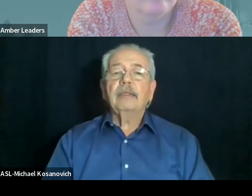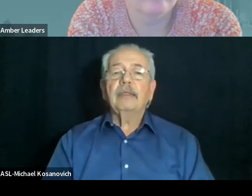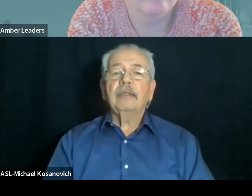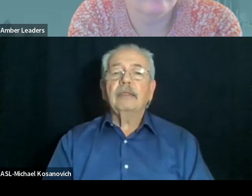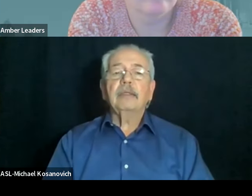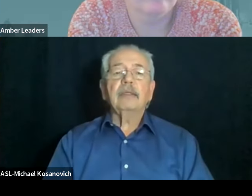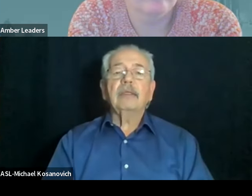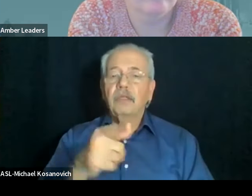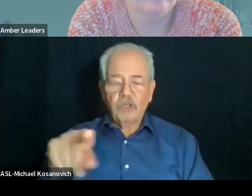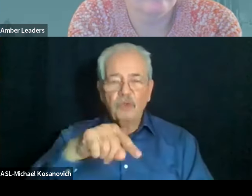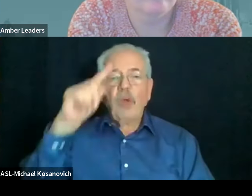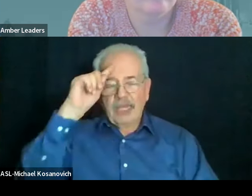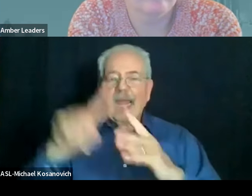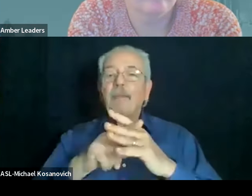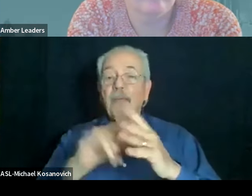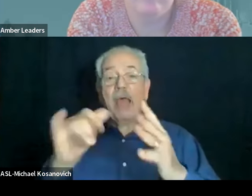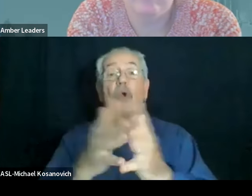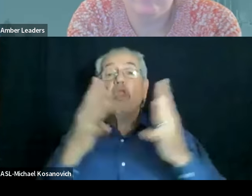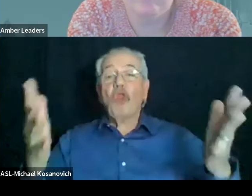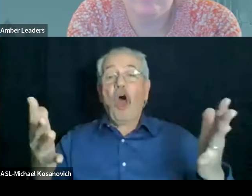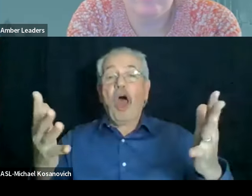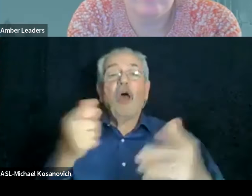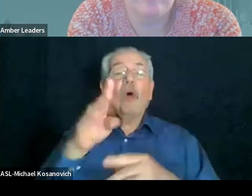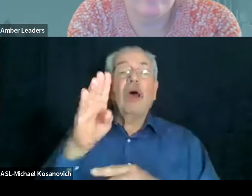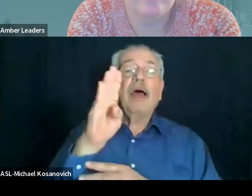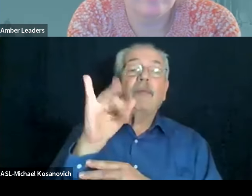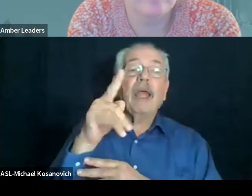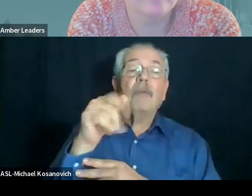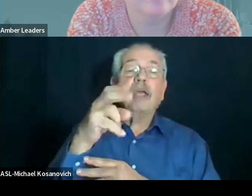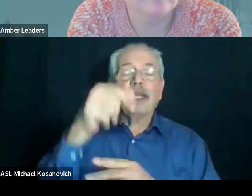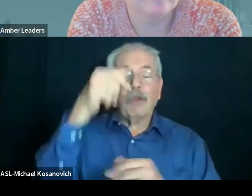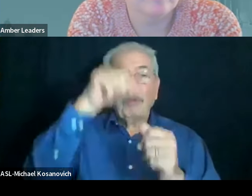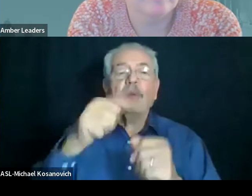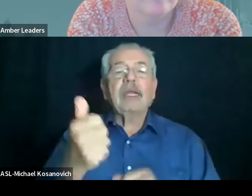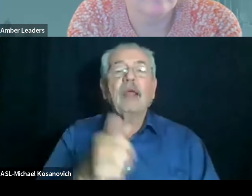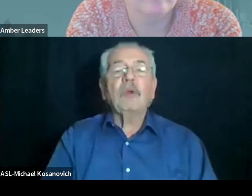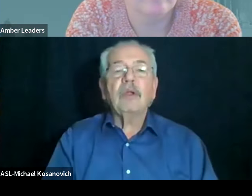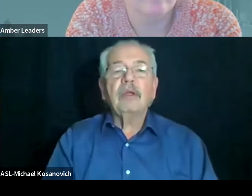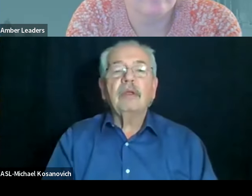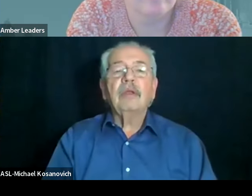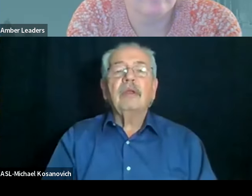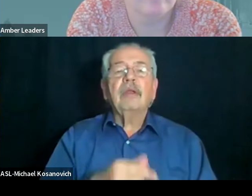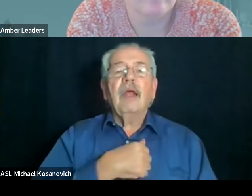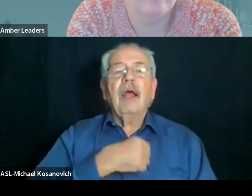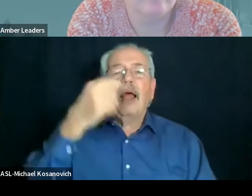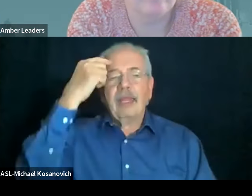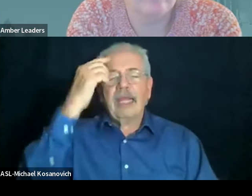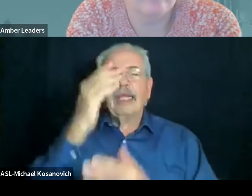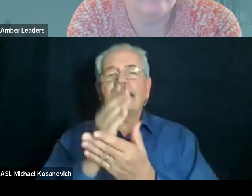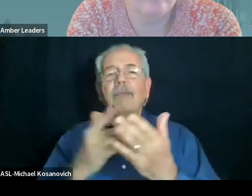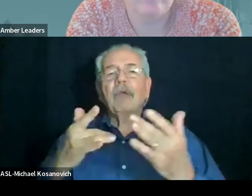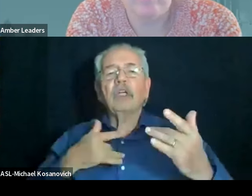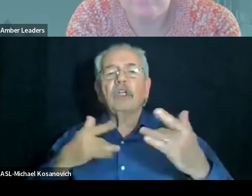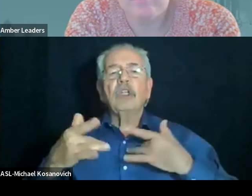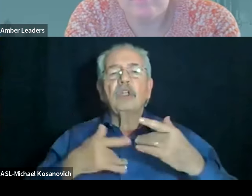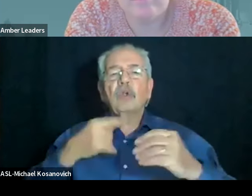You guys came up with a lot. That was a lot to remember. Oh, Bipasha, you remembered another one? I think there's some concern about